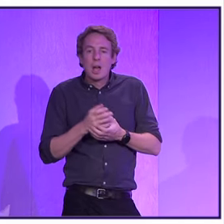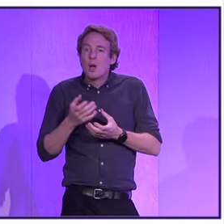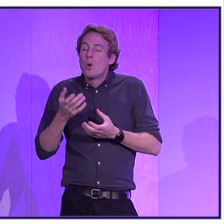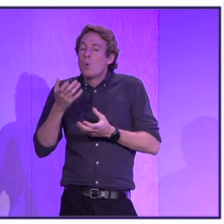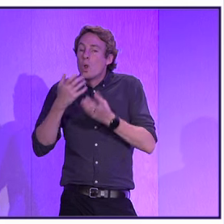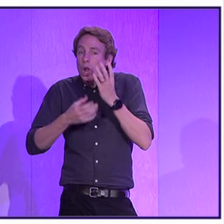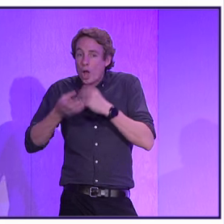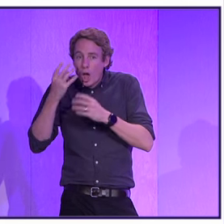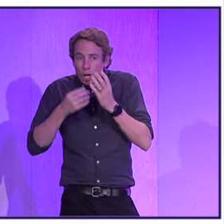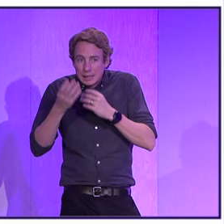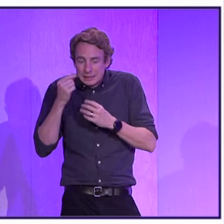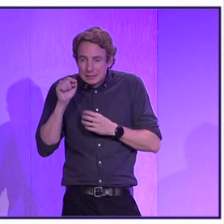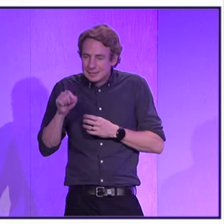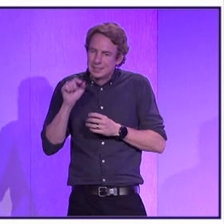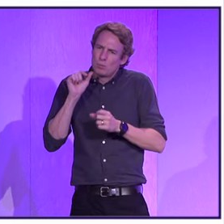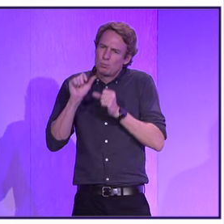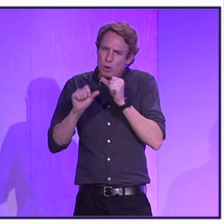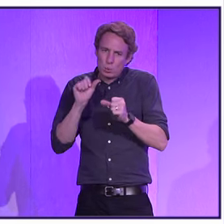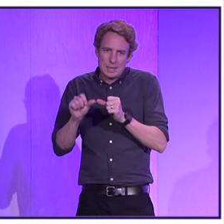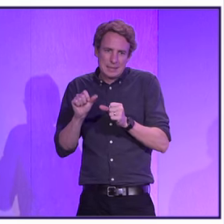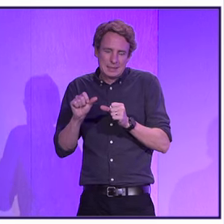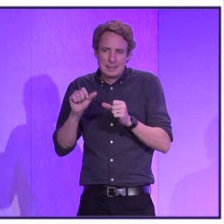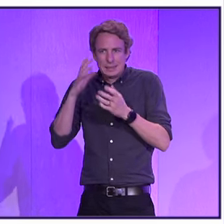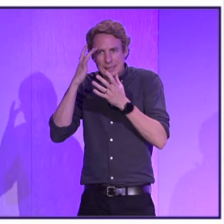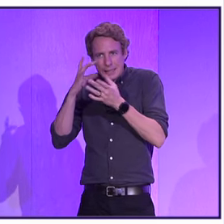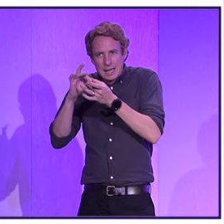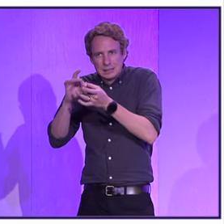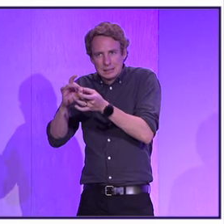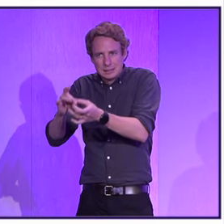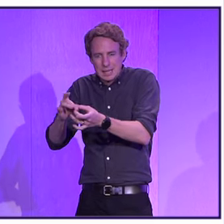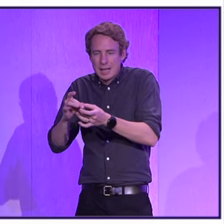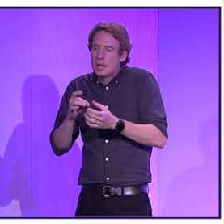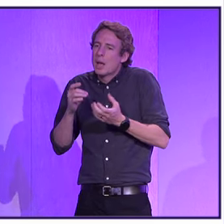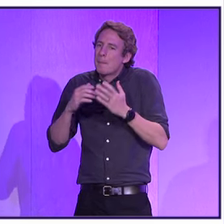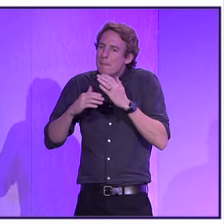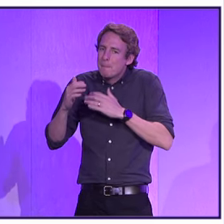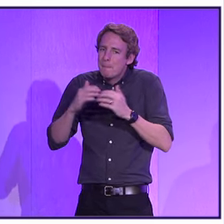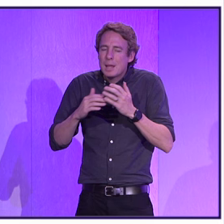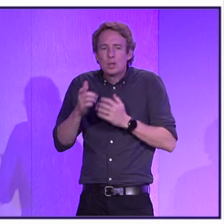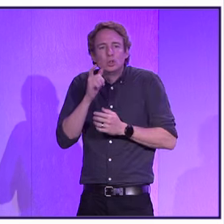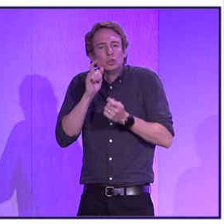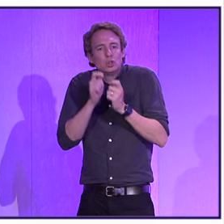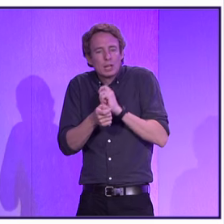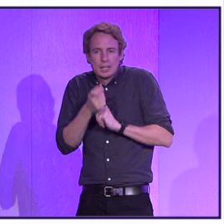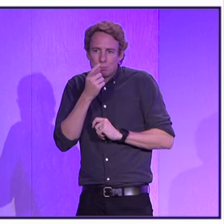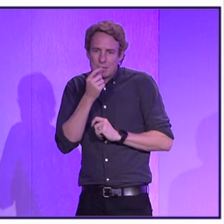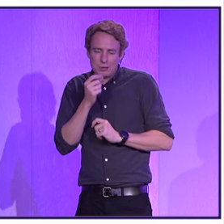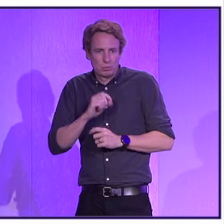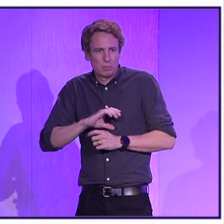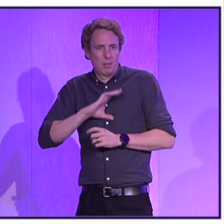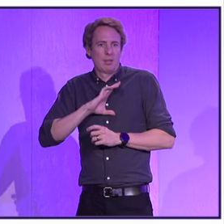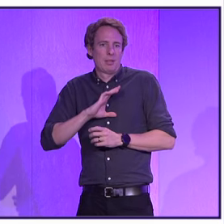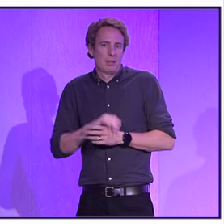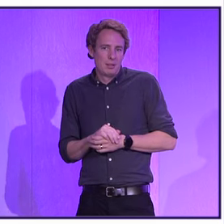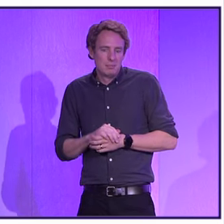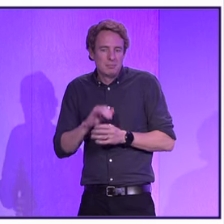learning is a process of making connections and building change potential, and whether that's with the goal of building